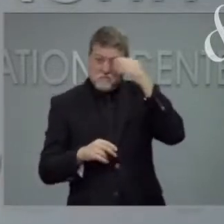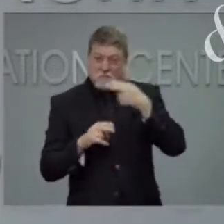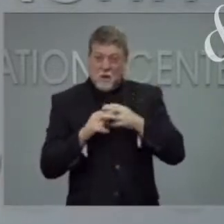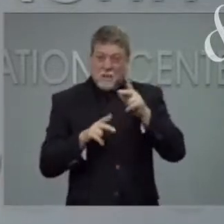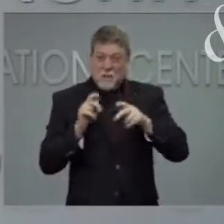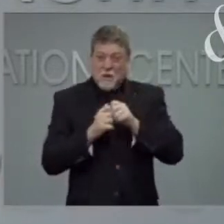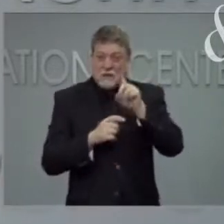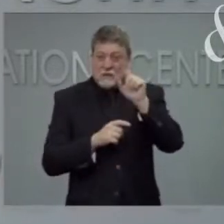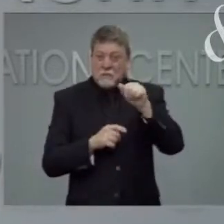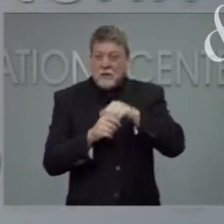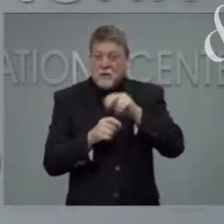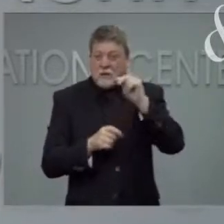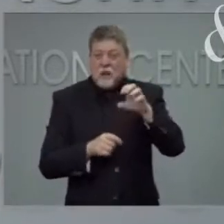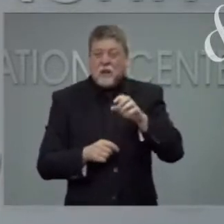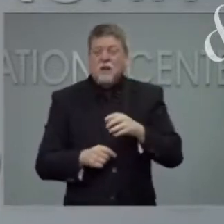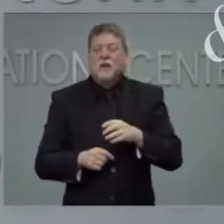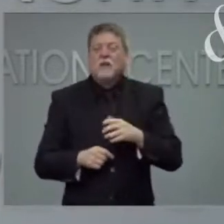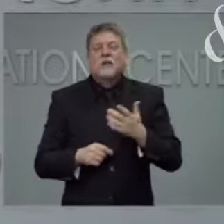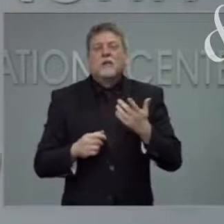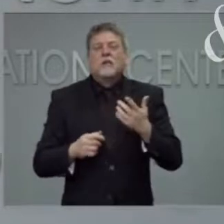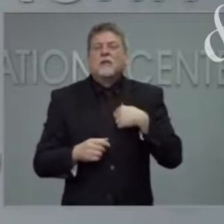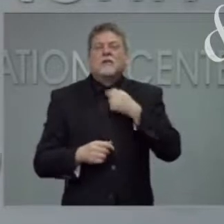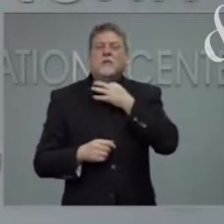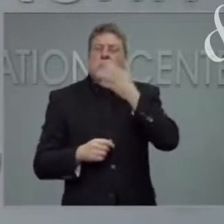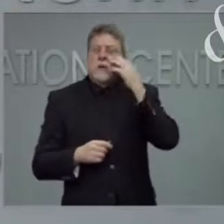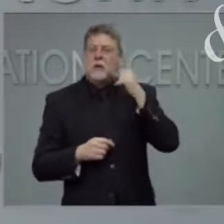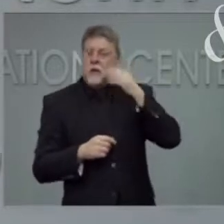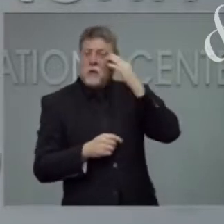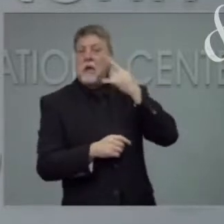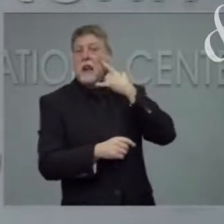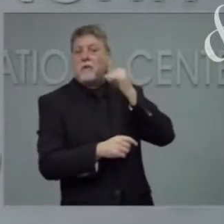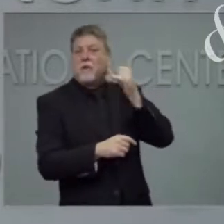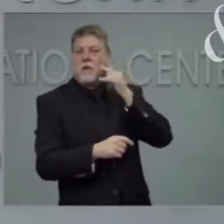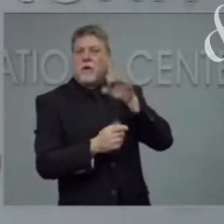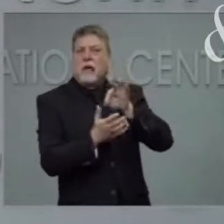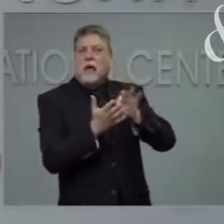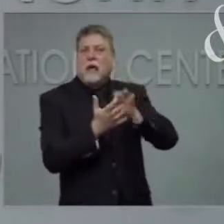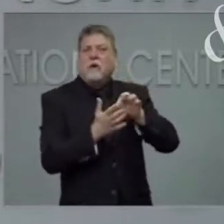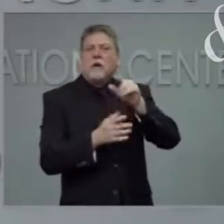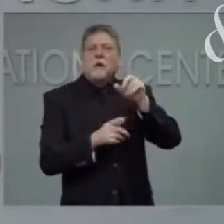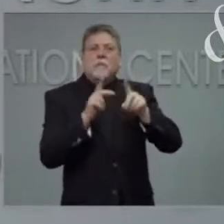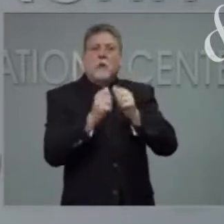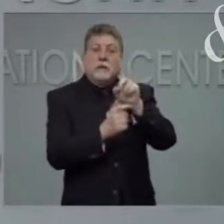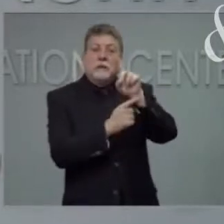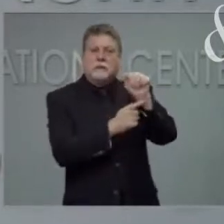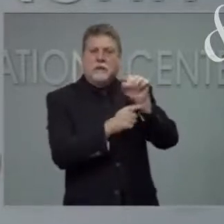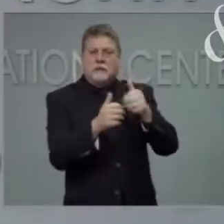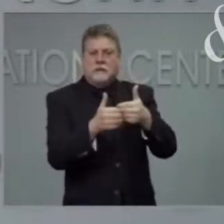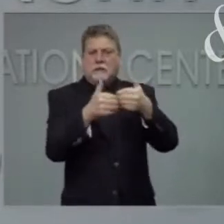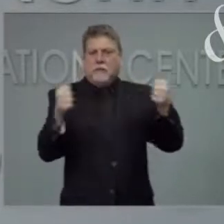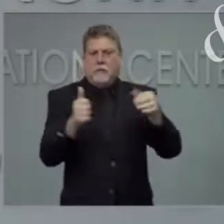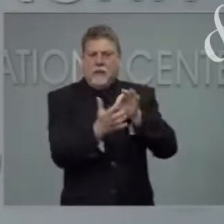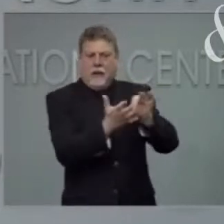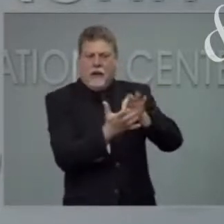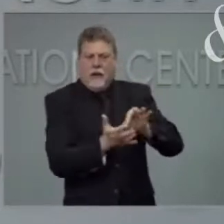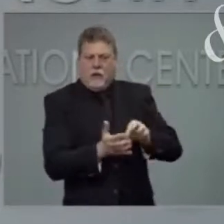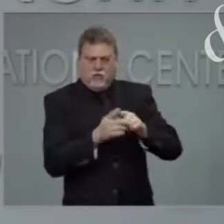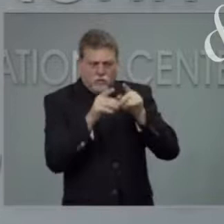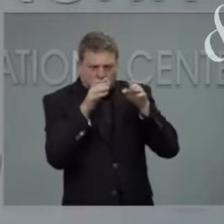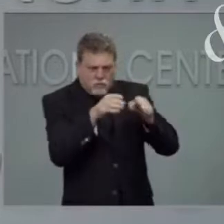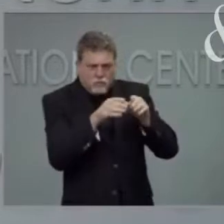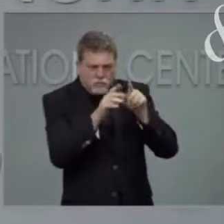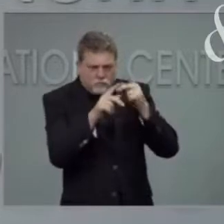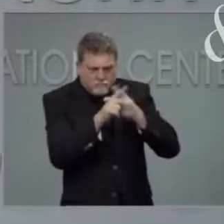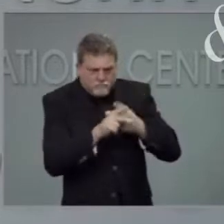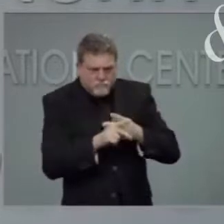COVID? Like some states like California have been doing separate counts to get a sense as to what's happening with those folks.